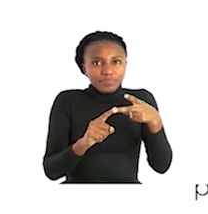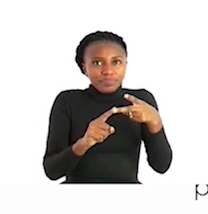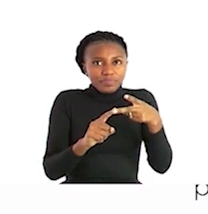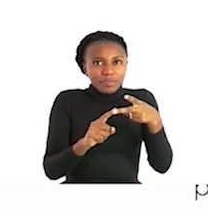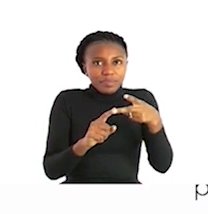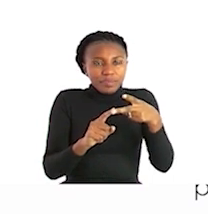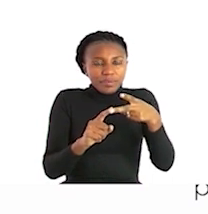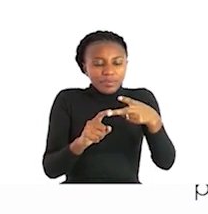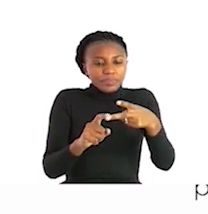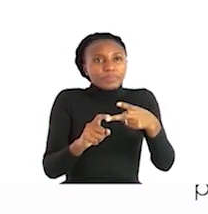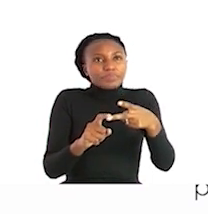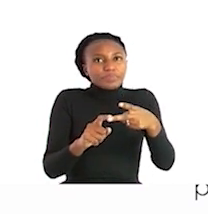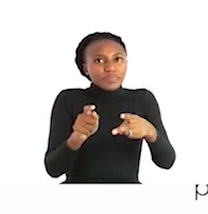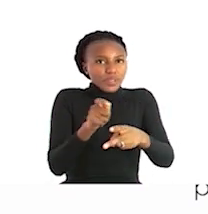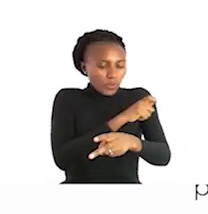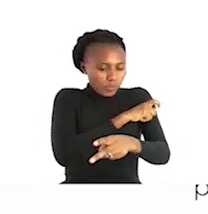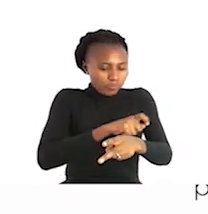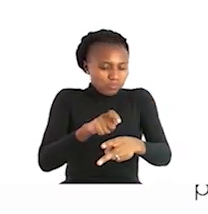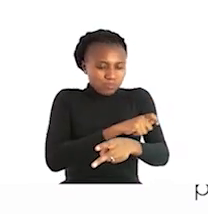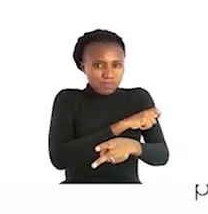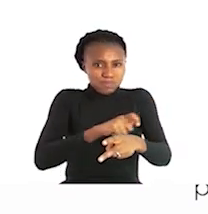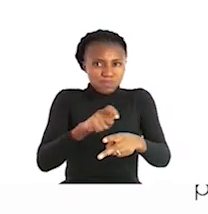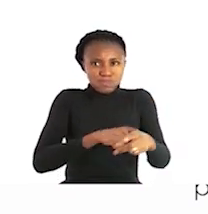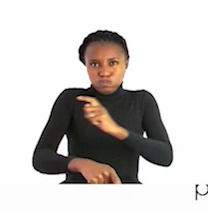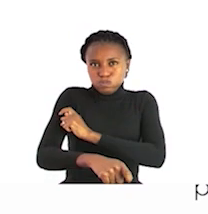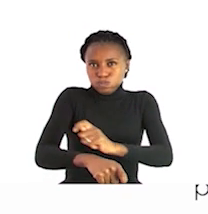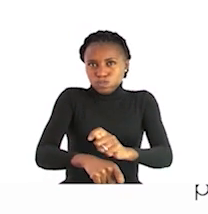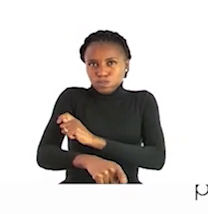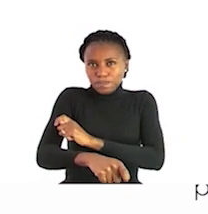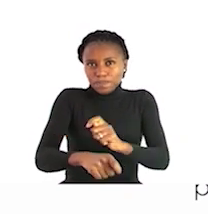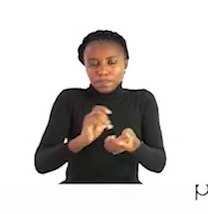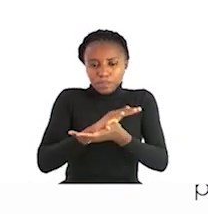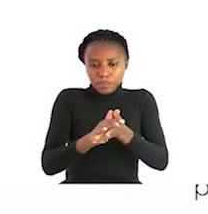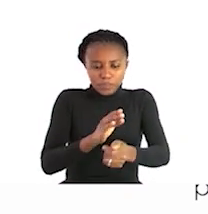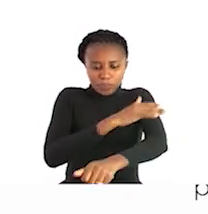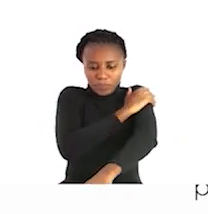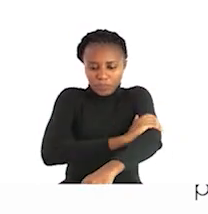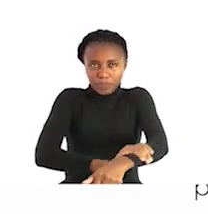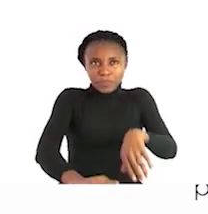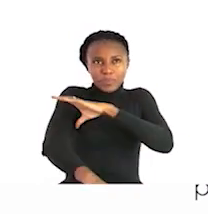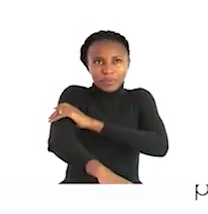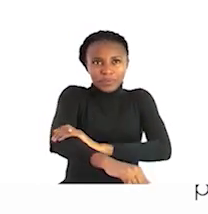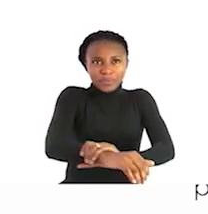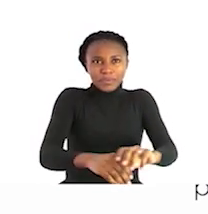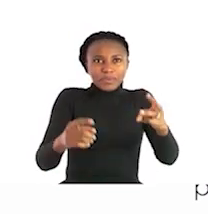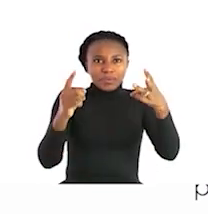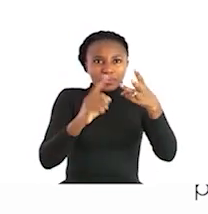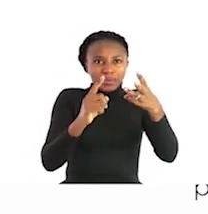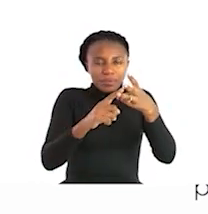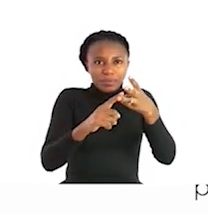bites. Second one could be you should apply insect repellent to exposed skin. A third one, you should